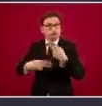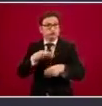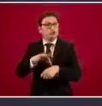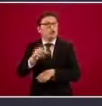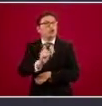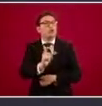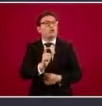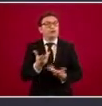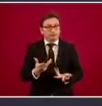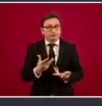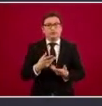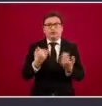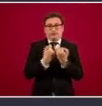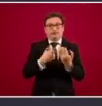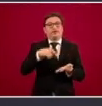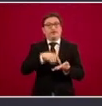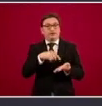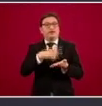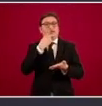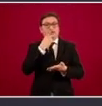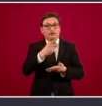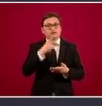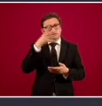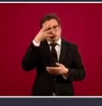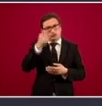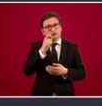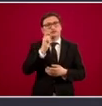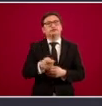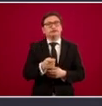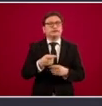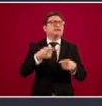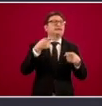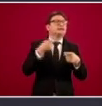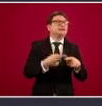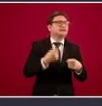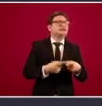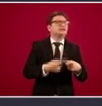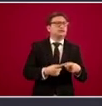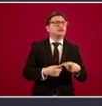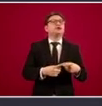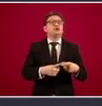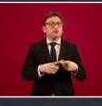some information regarding when should you seek medical attention.